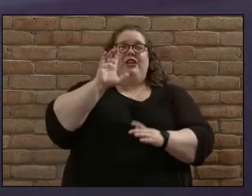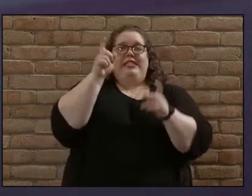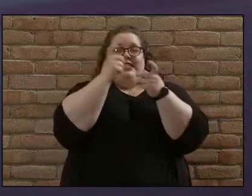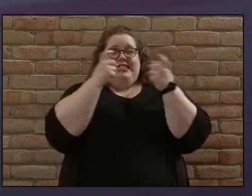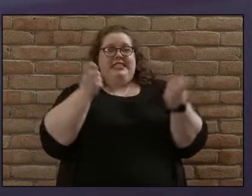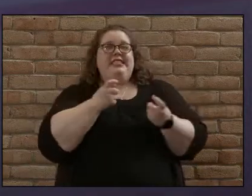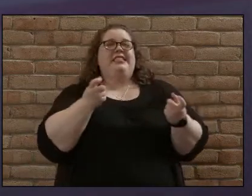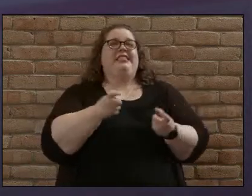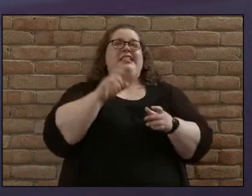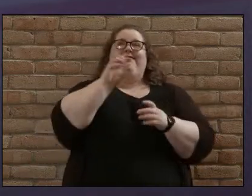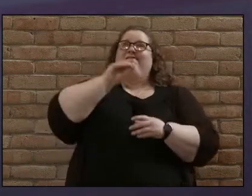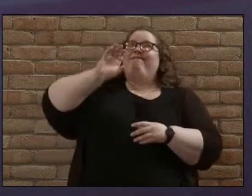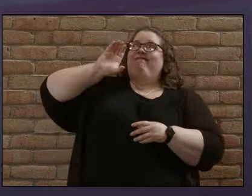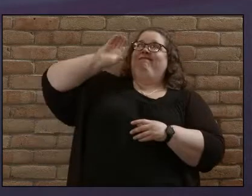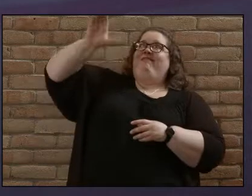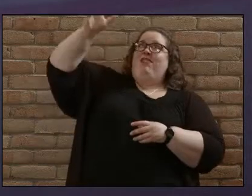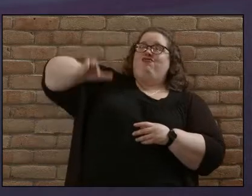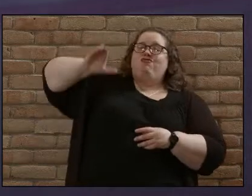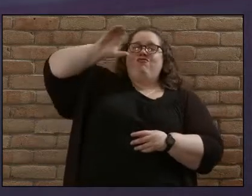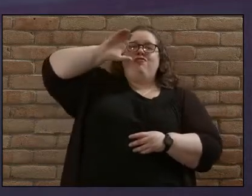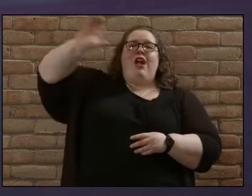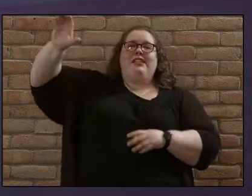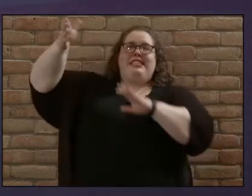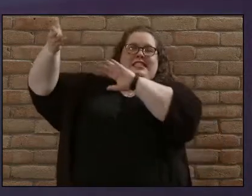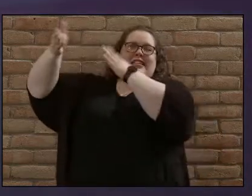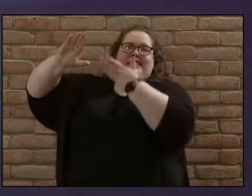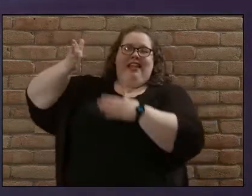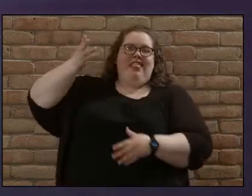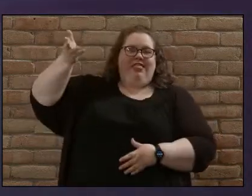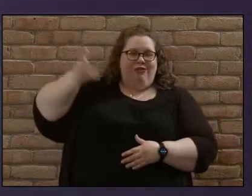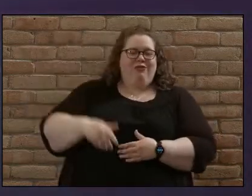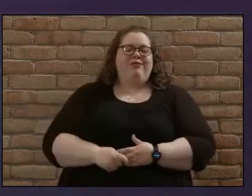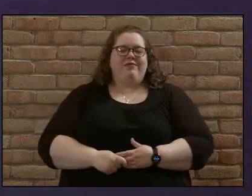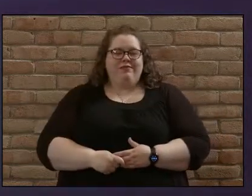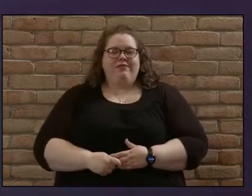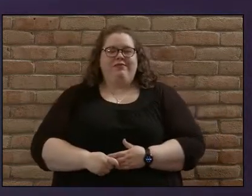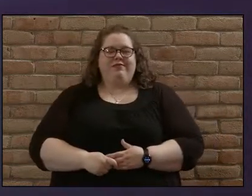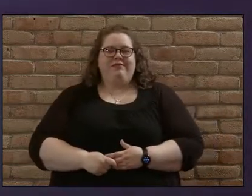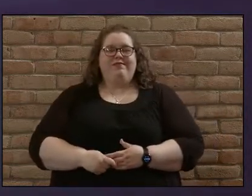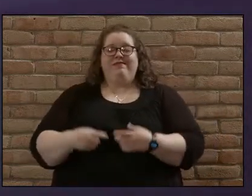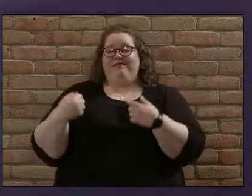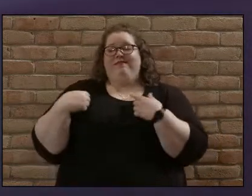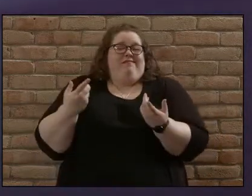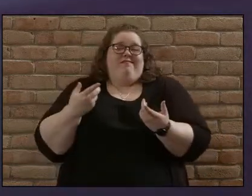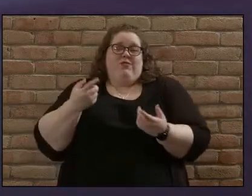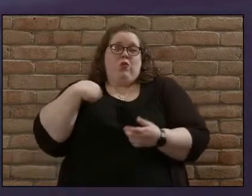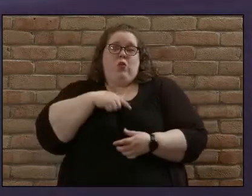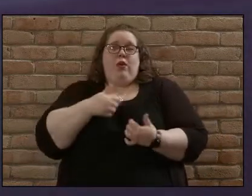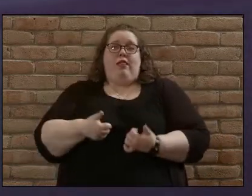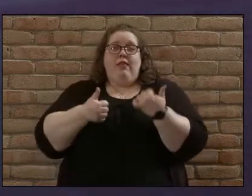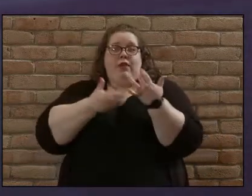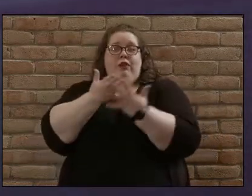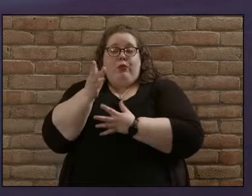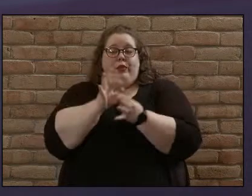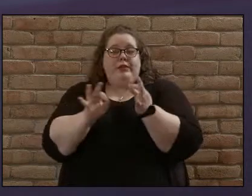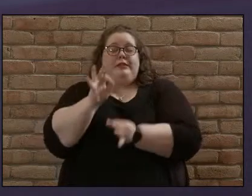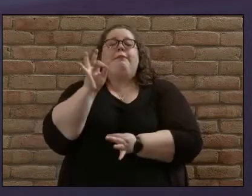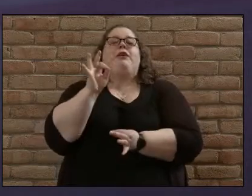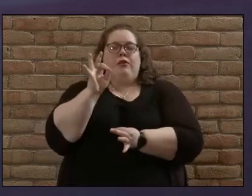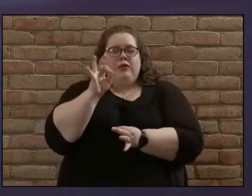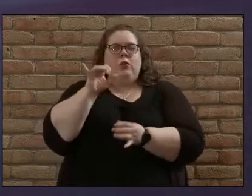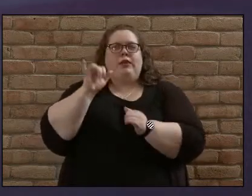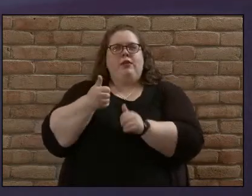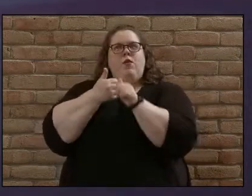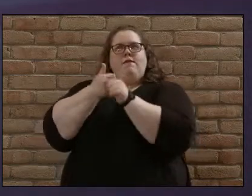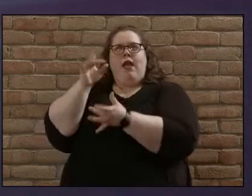to his cross and crucified them there. Since we are living by the Spirit, let us follow the Spirit's